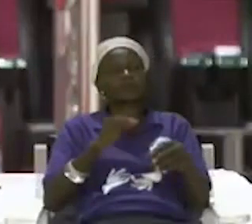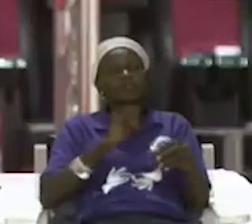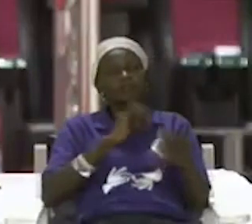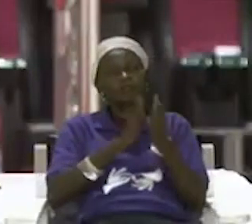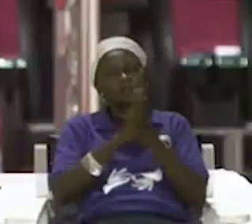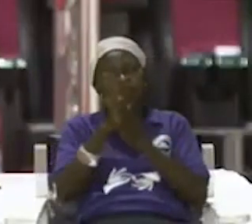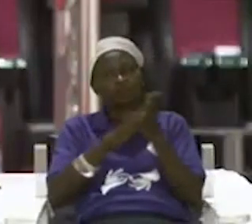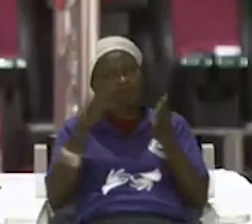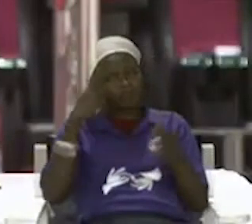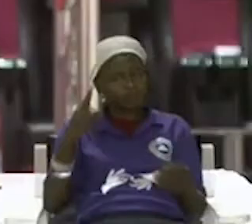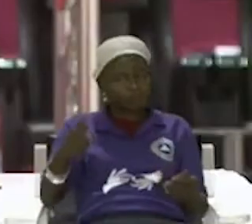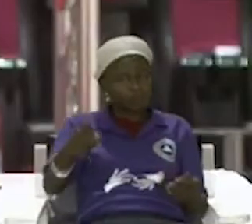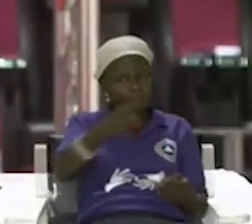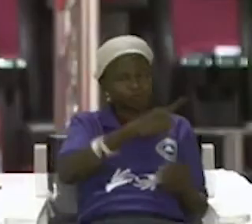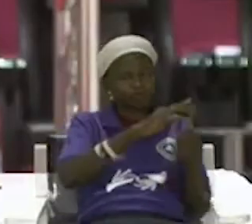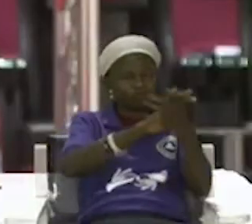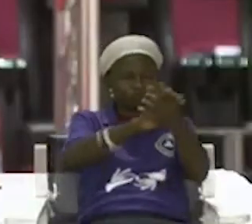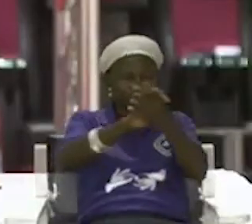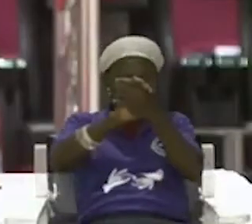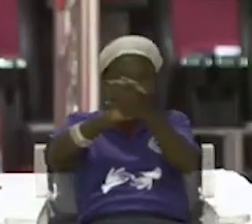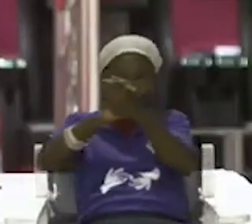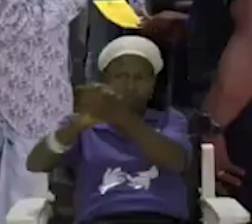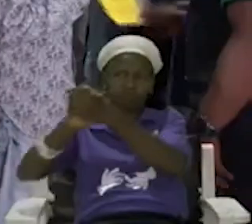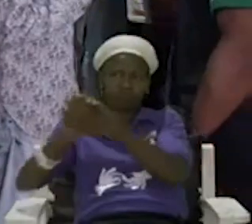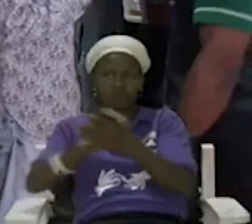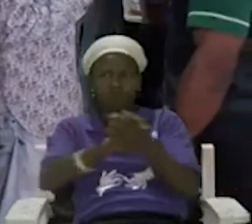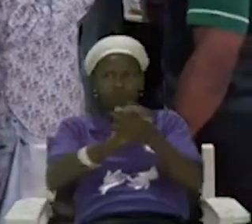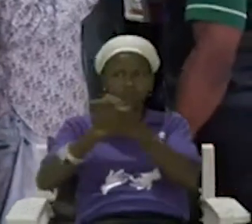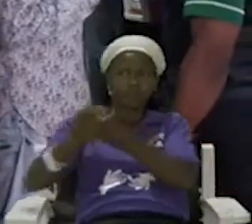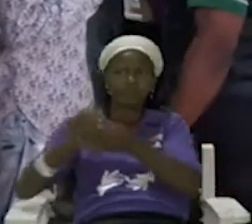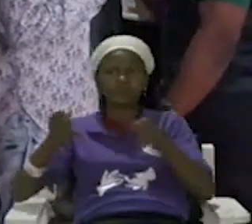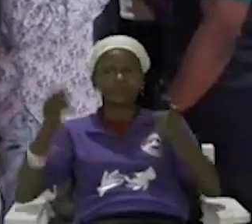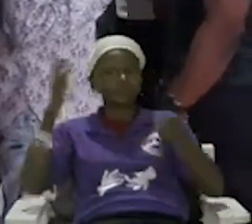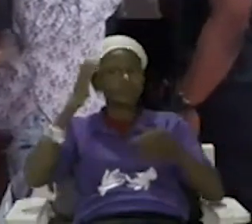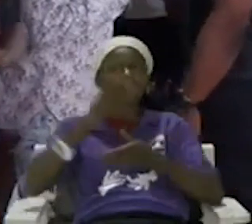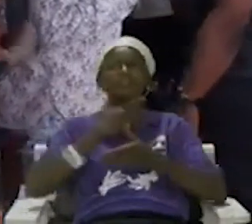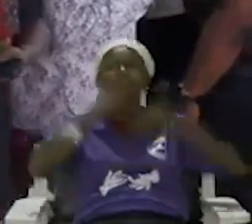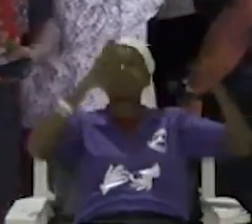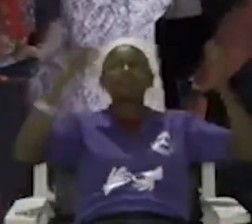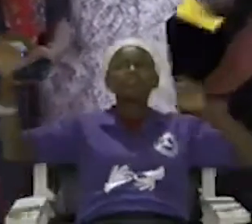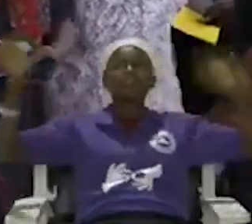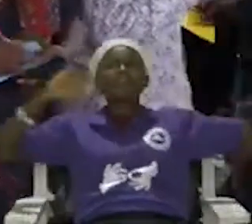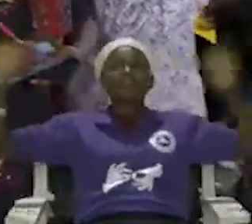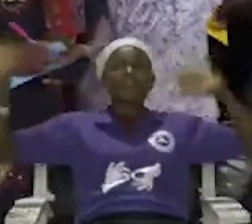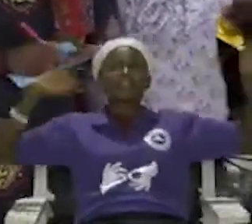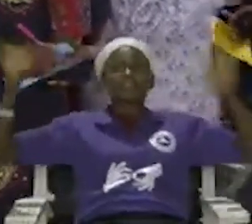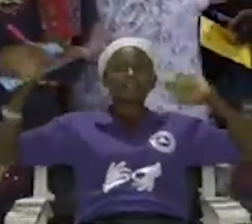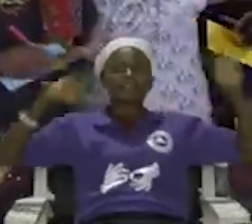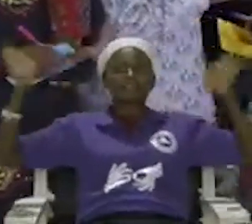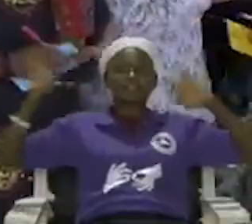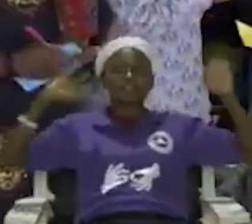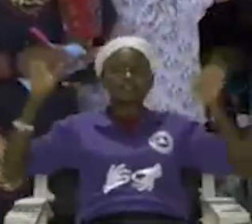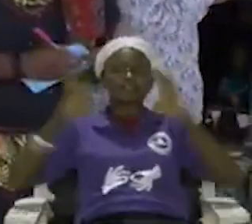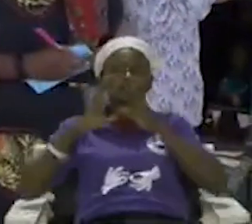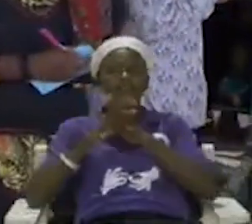you. Congratulations. Let me hear those of you in front shout hallelujah.